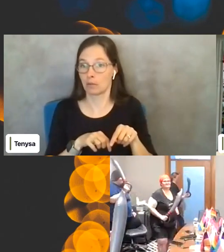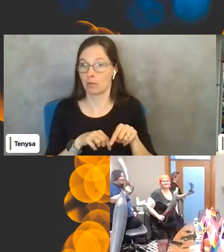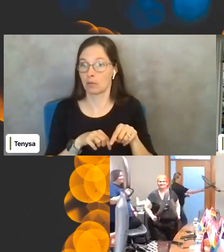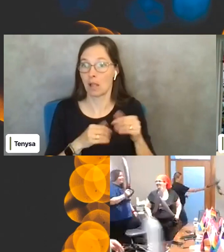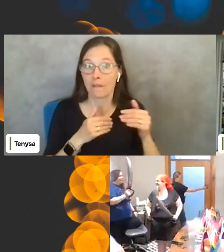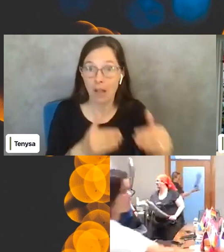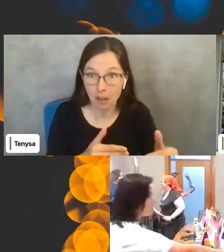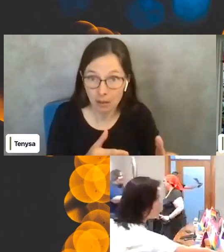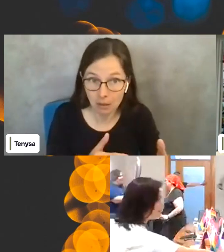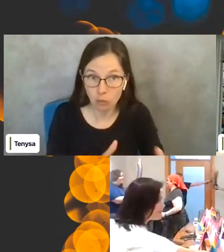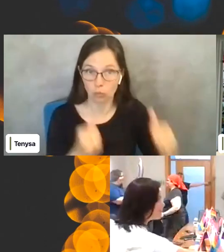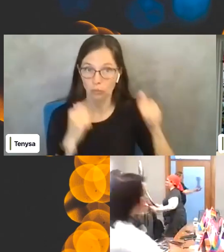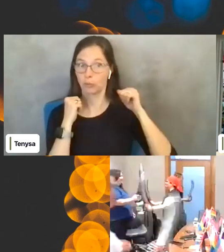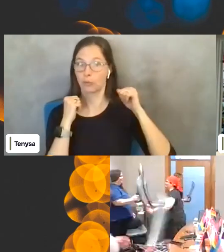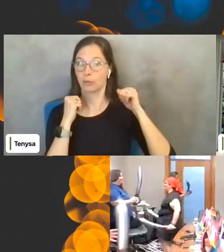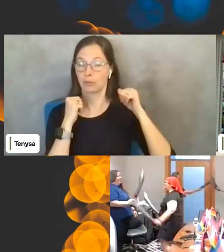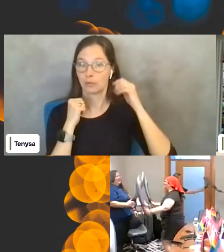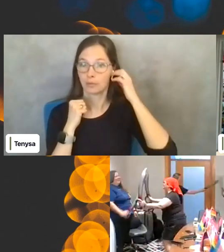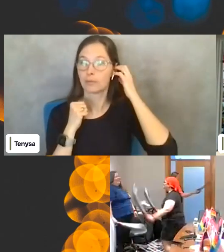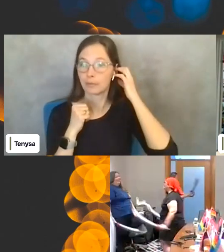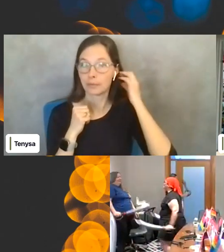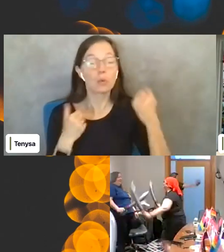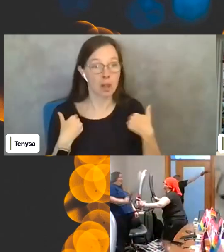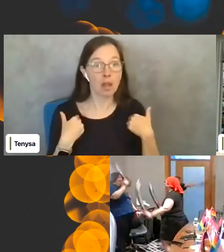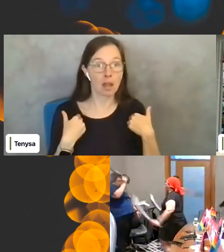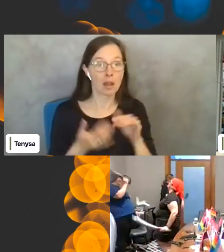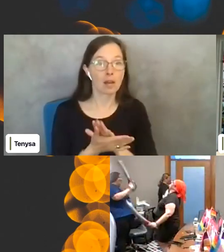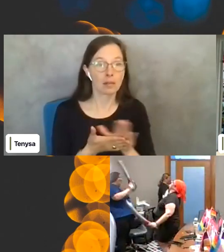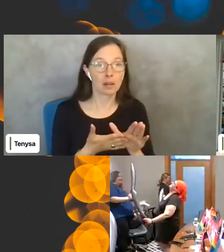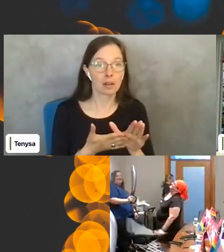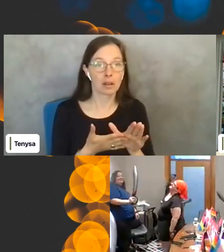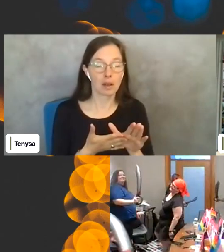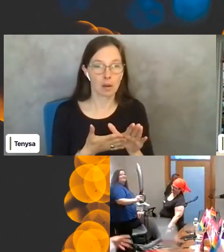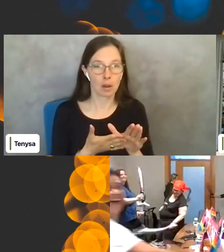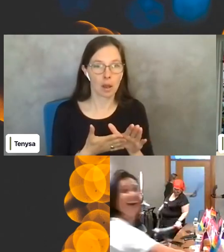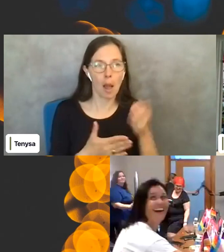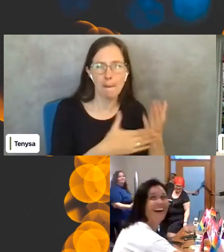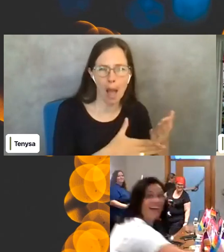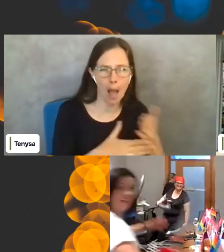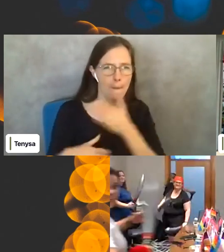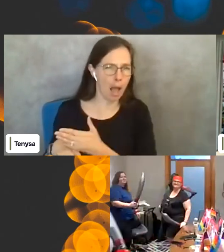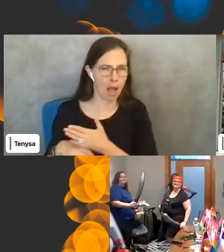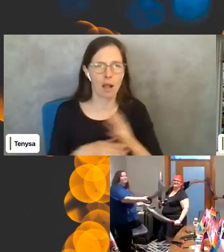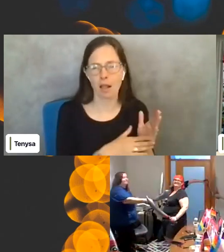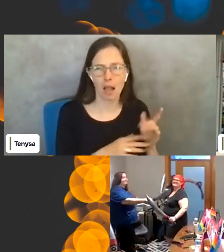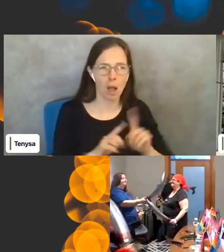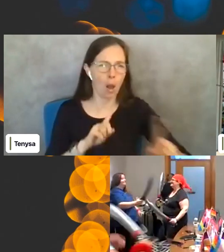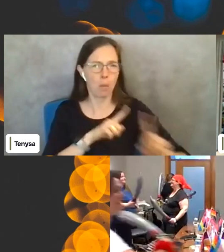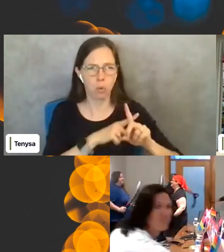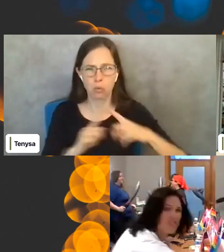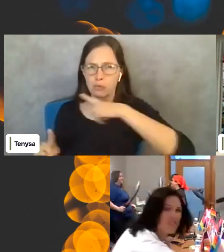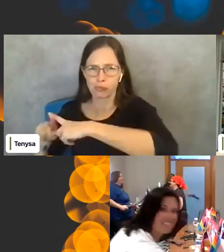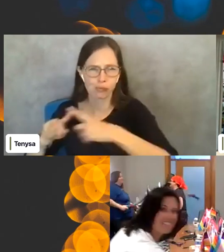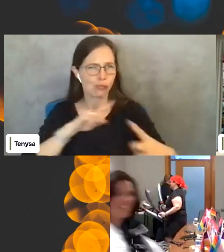advance, retreat. And you have a nice little like bam, bam, little, you know,